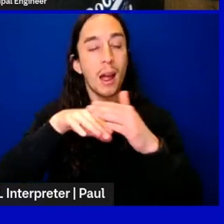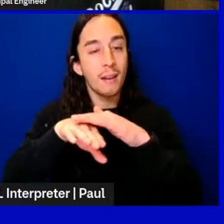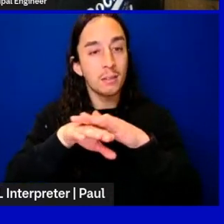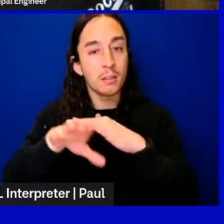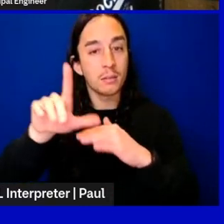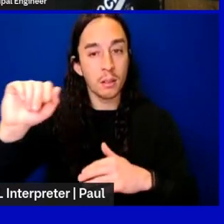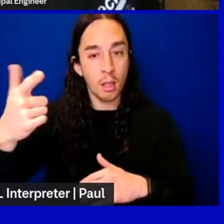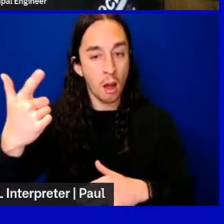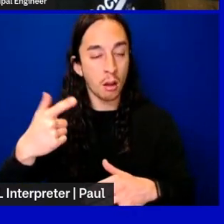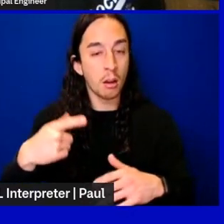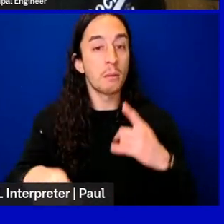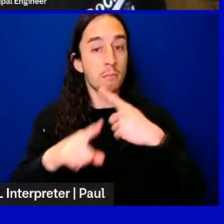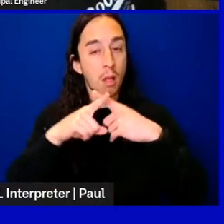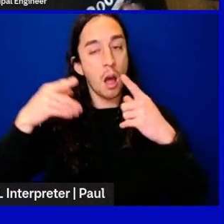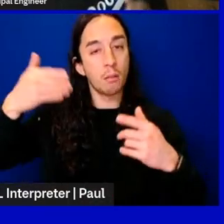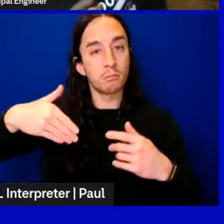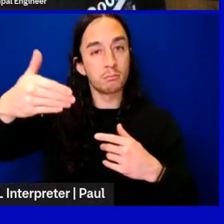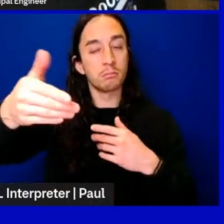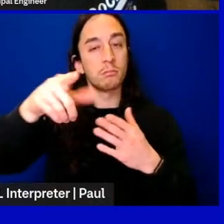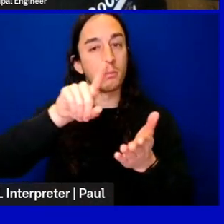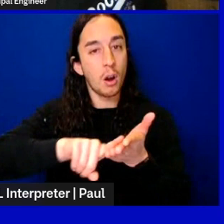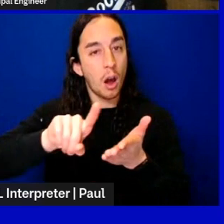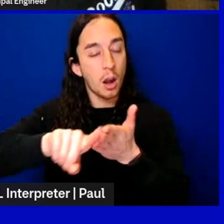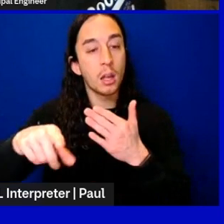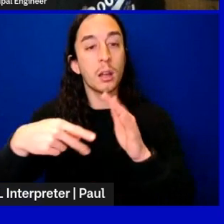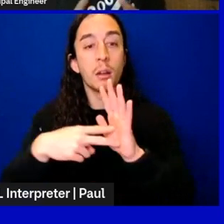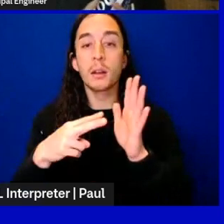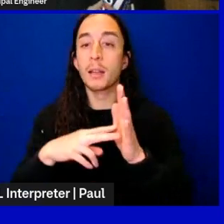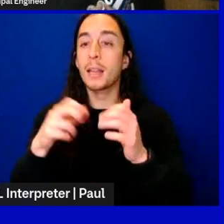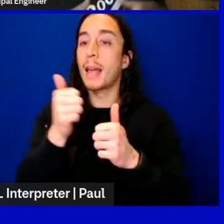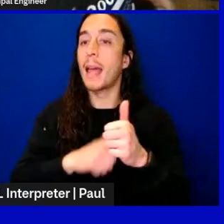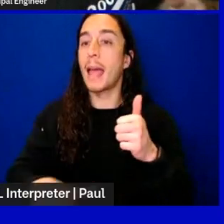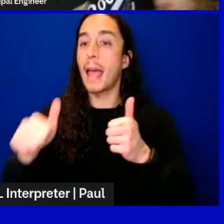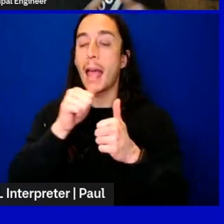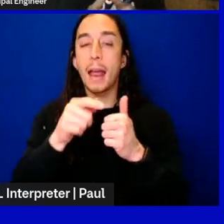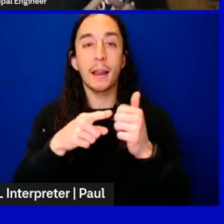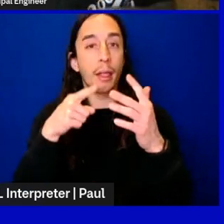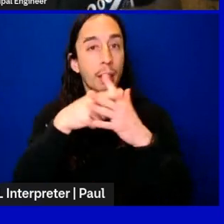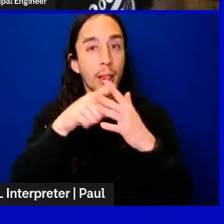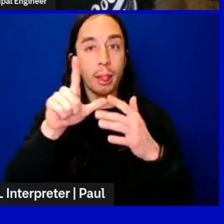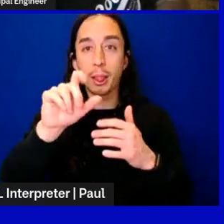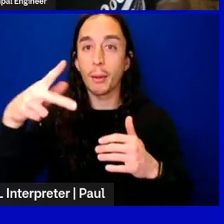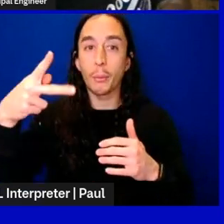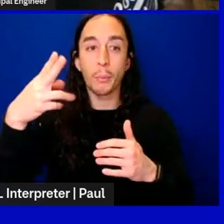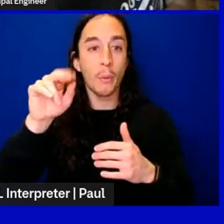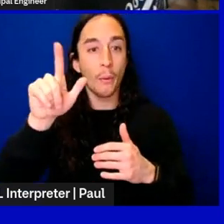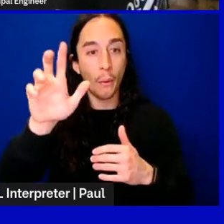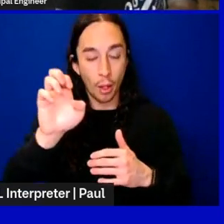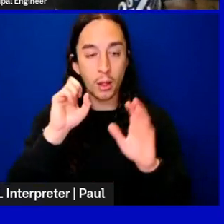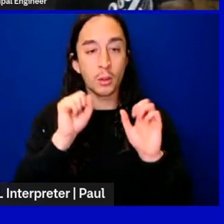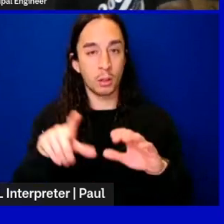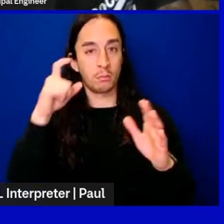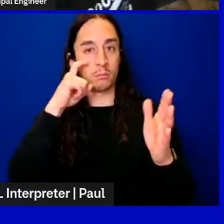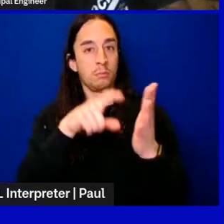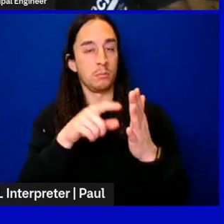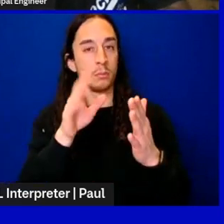also audit time to time so that any loopholes will come to know and you can improve your better security